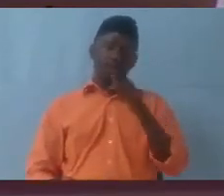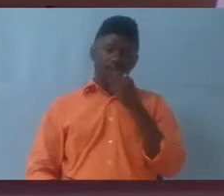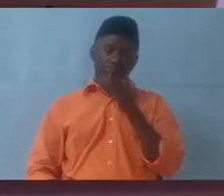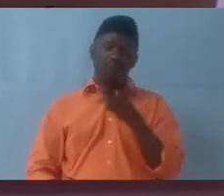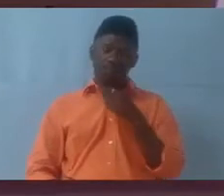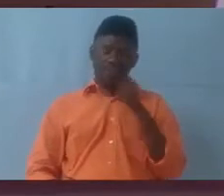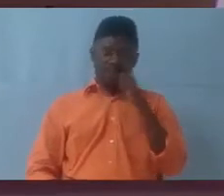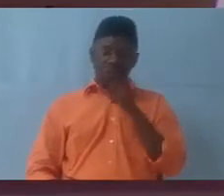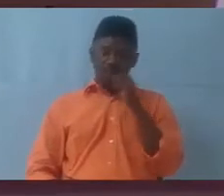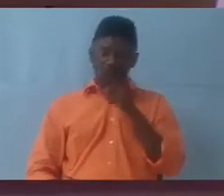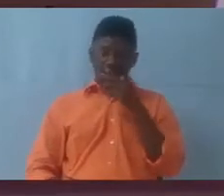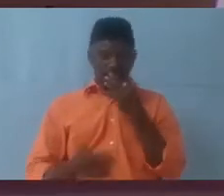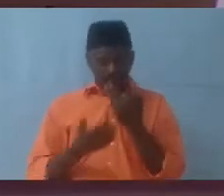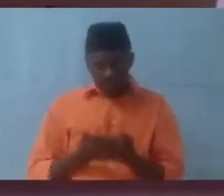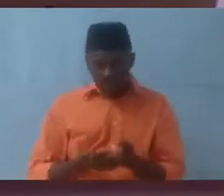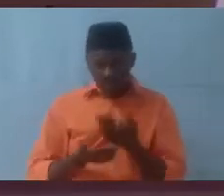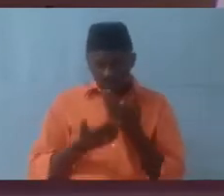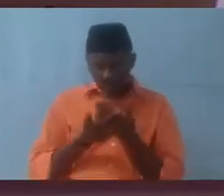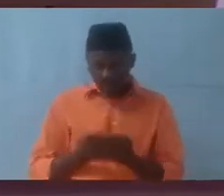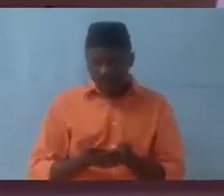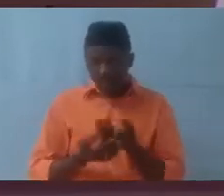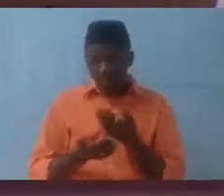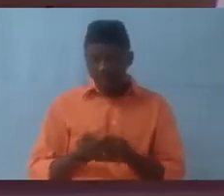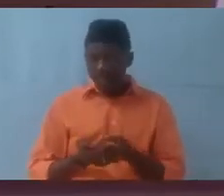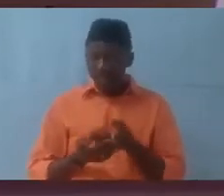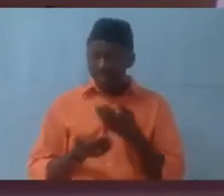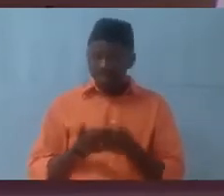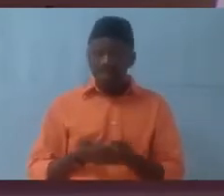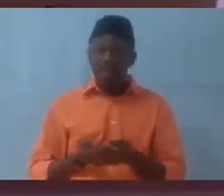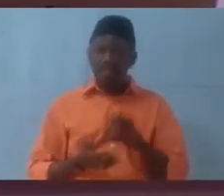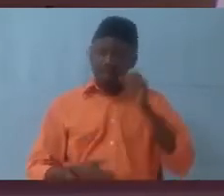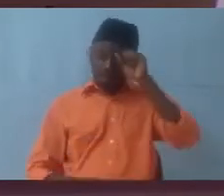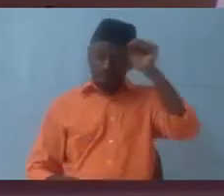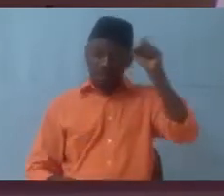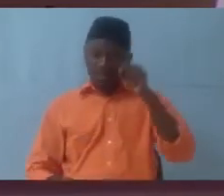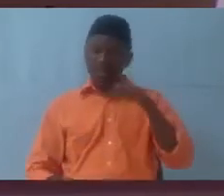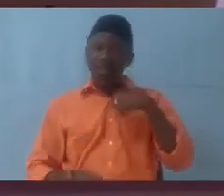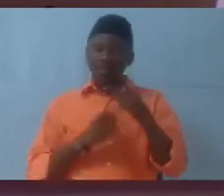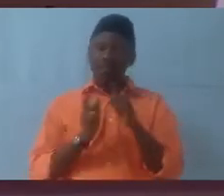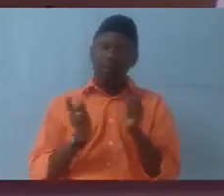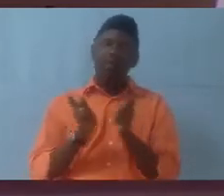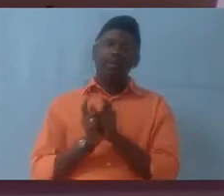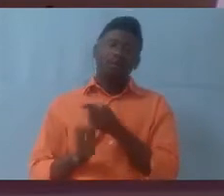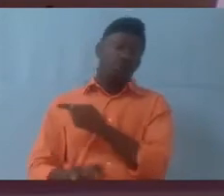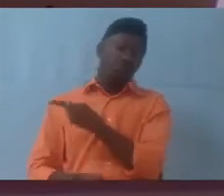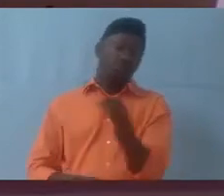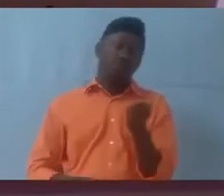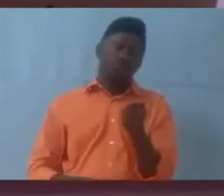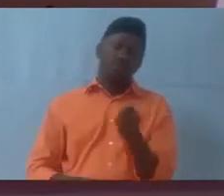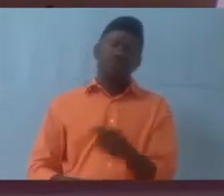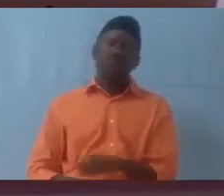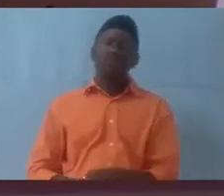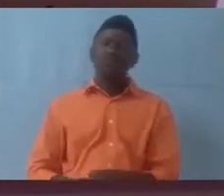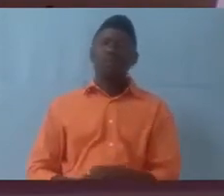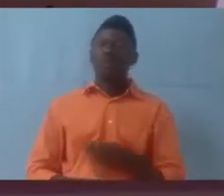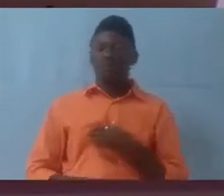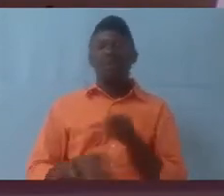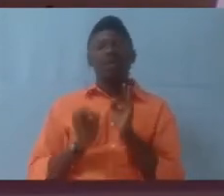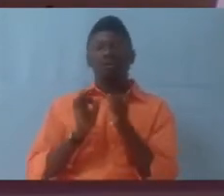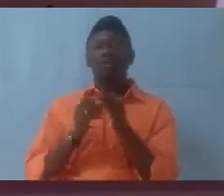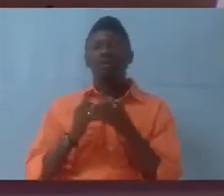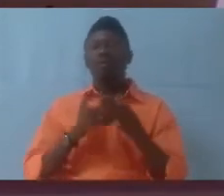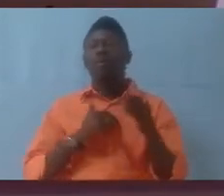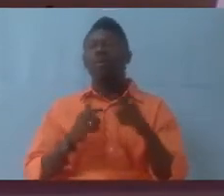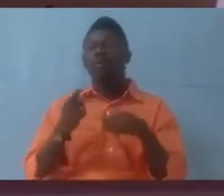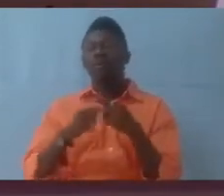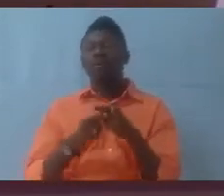president ne mom dina jema ñaan president bi and then get back to you be pare dina len wax lu ci faxe ko can you explain on that further